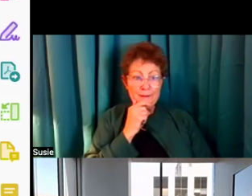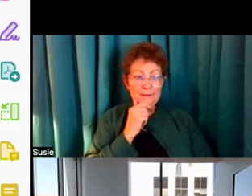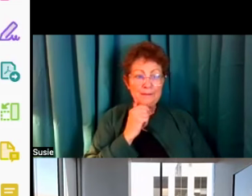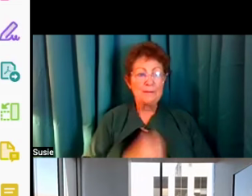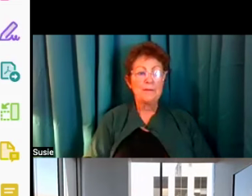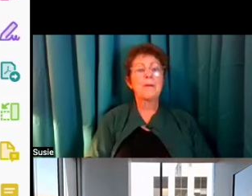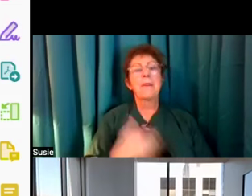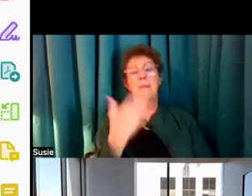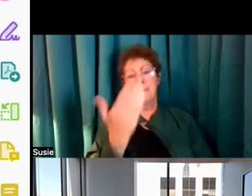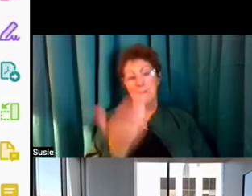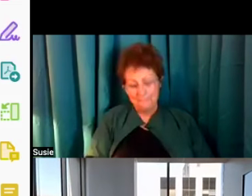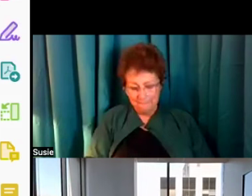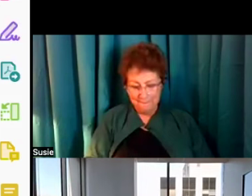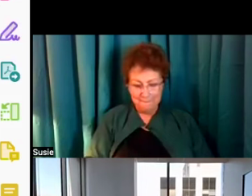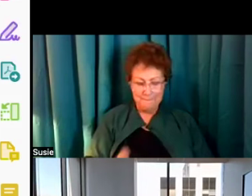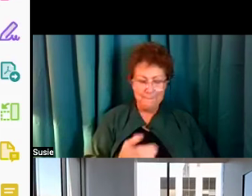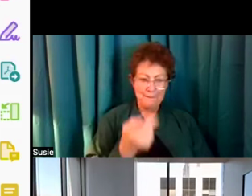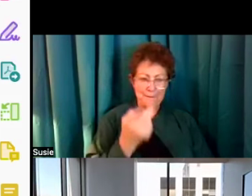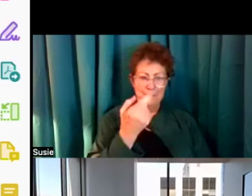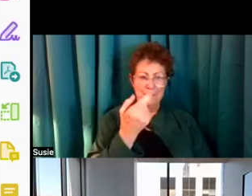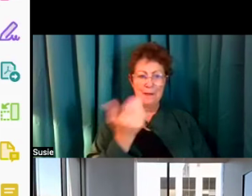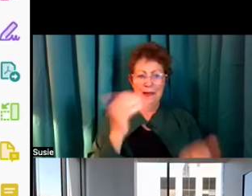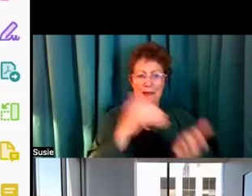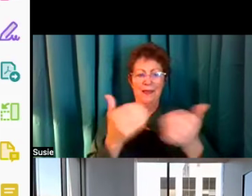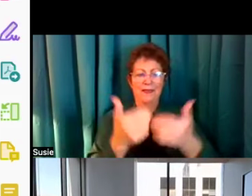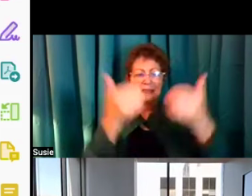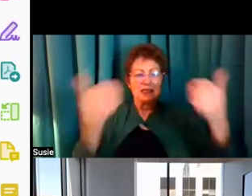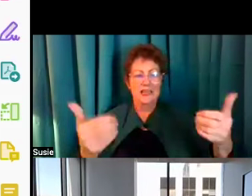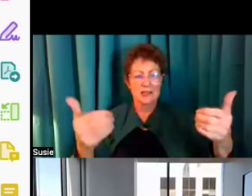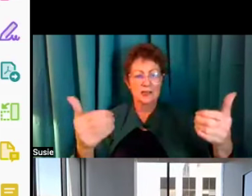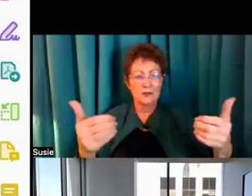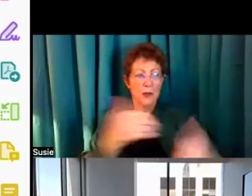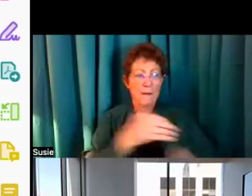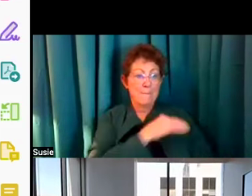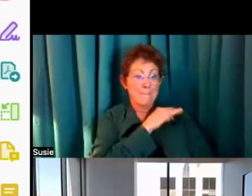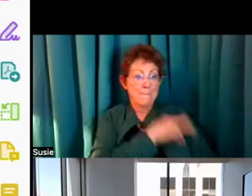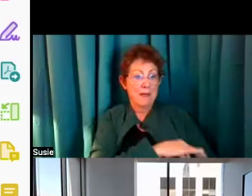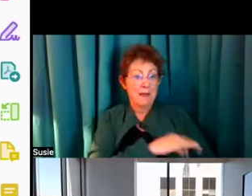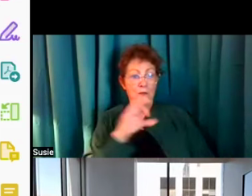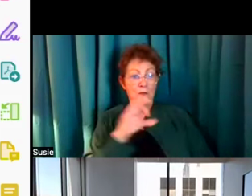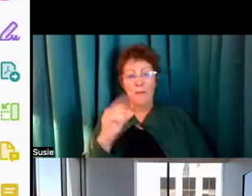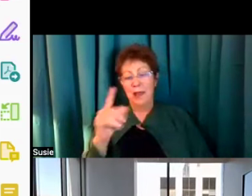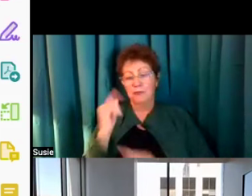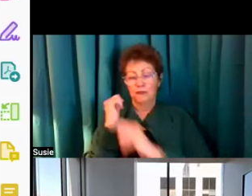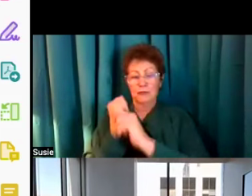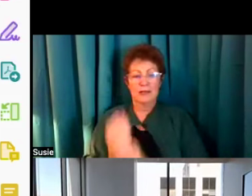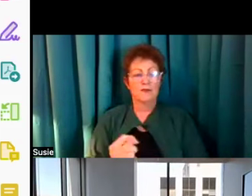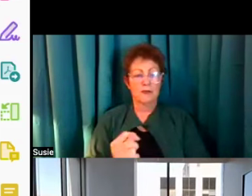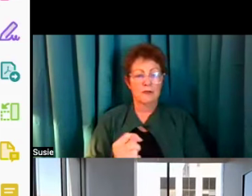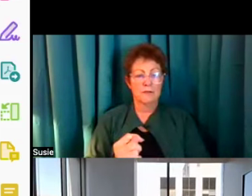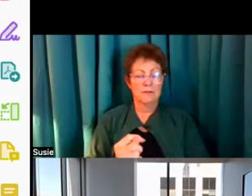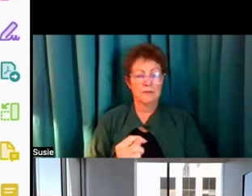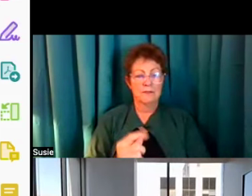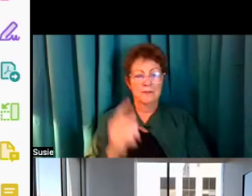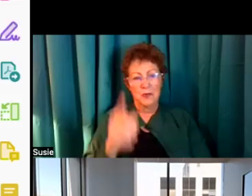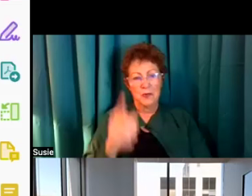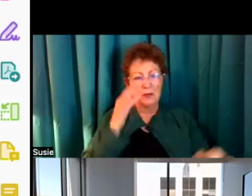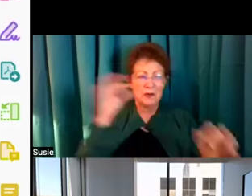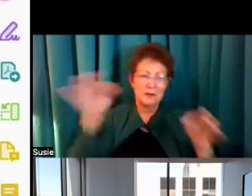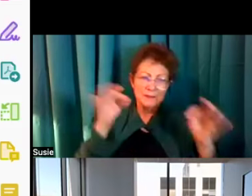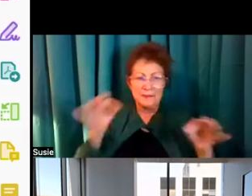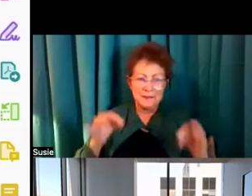So here's a sort of distinction between the benefit corporation and traditional corporation. We'll go through this all in detail. We